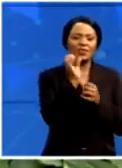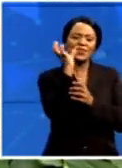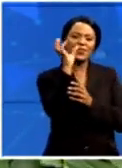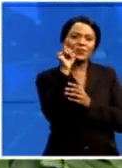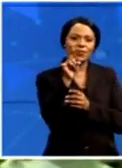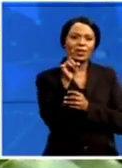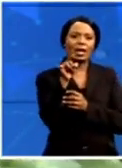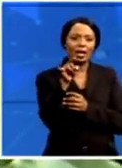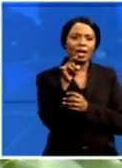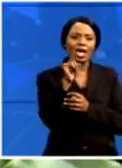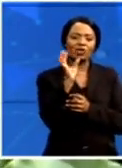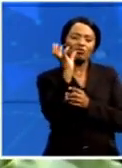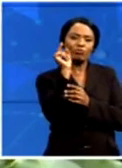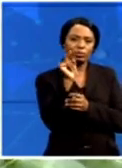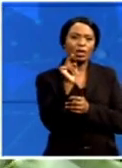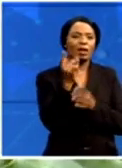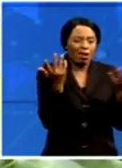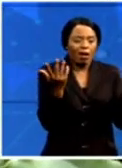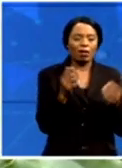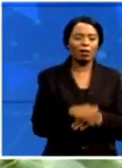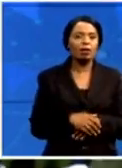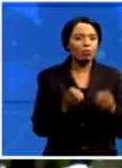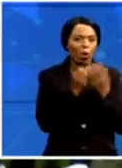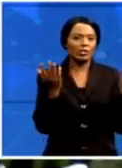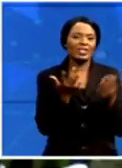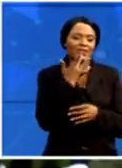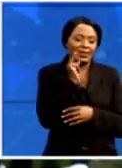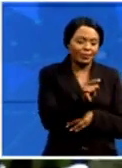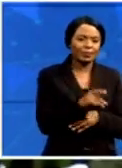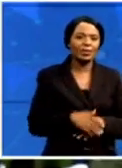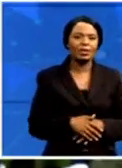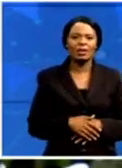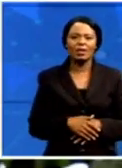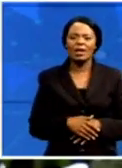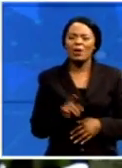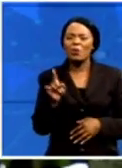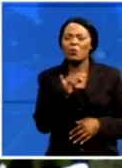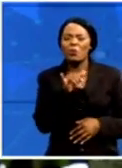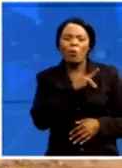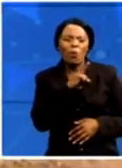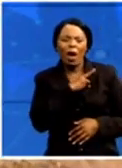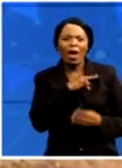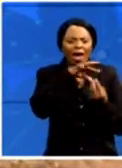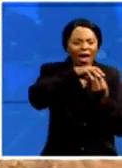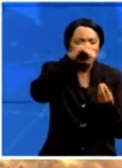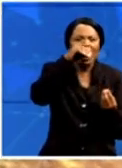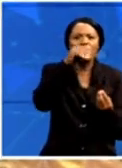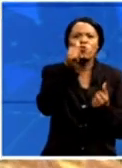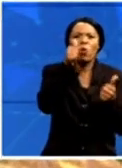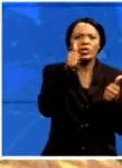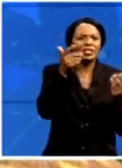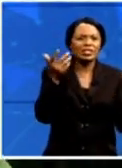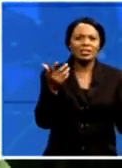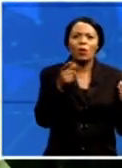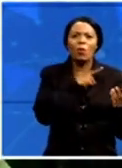Yeah. What makes a good avocado? We've spoken about the avocados that are quite big in Europe and what we grew up with